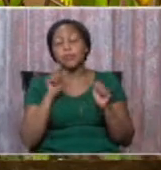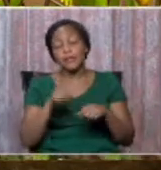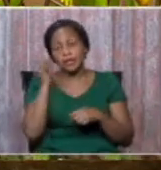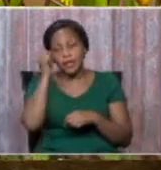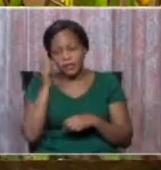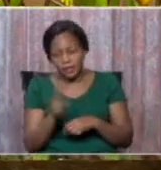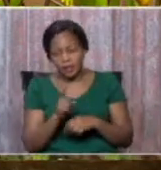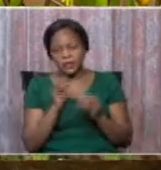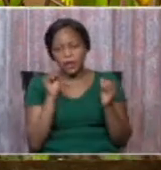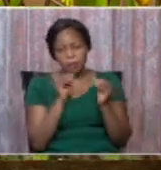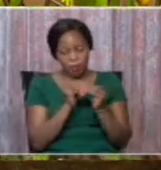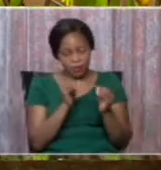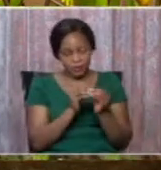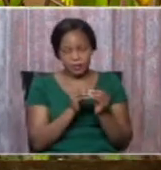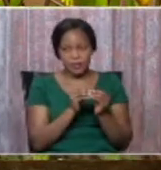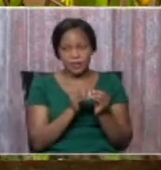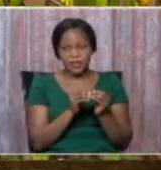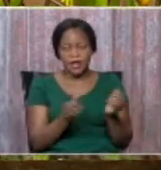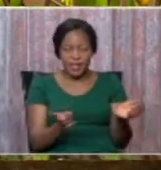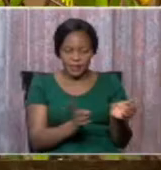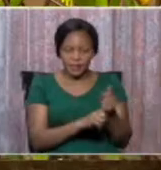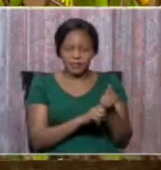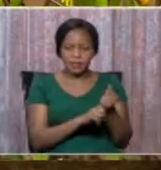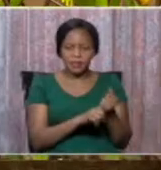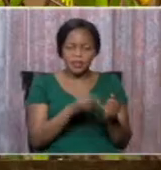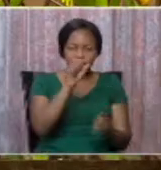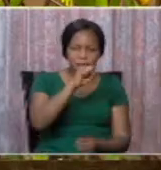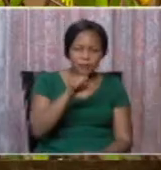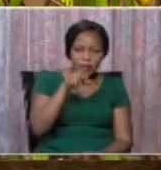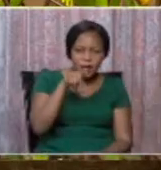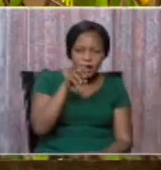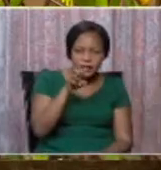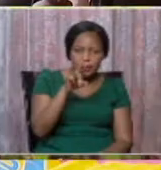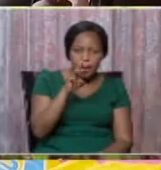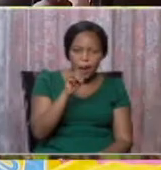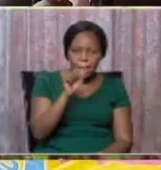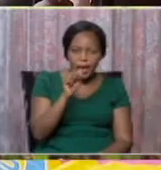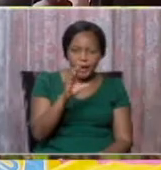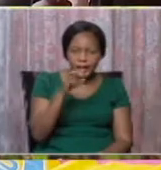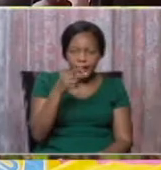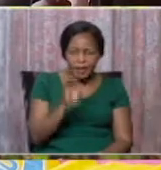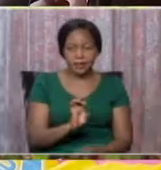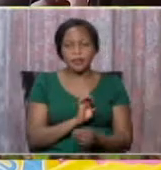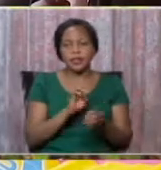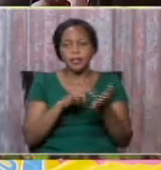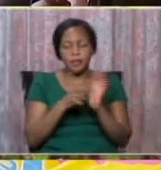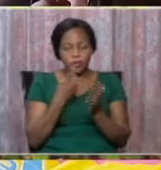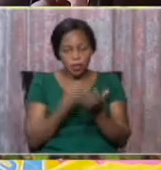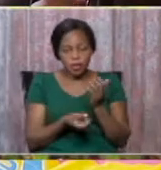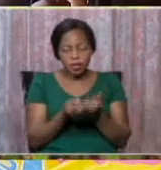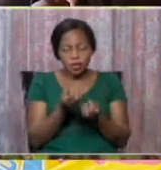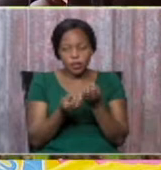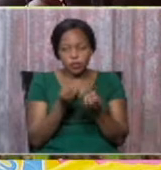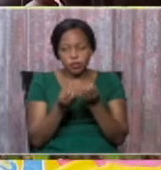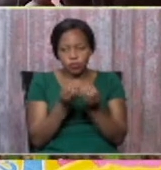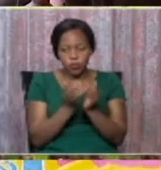spermarche is what would have been like a menstrual period. So when boys get spermarche,